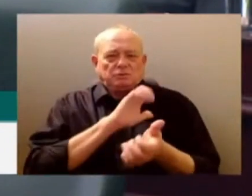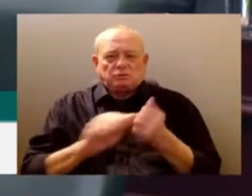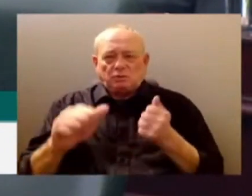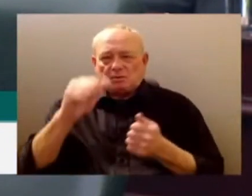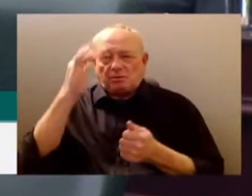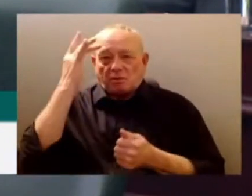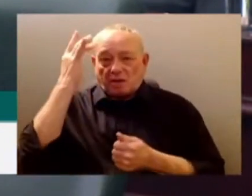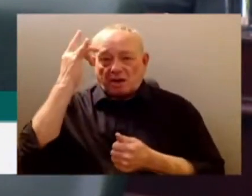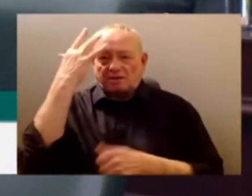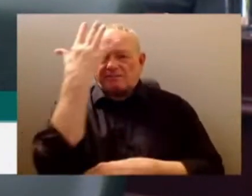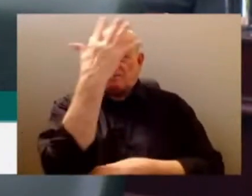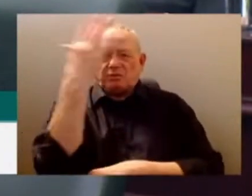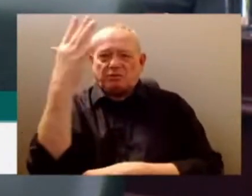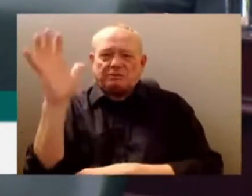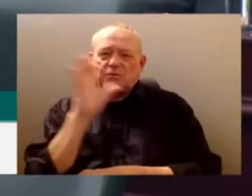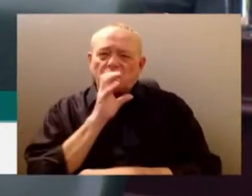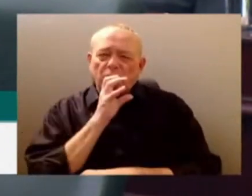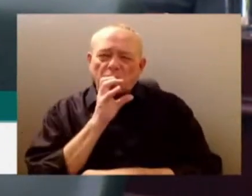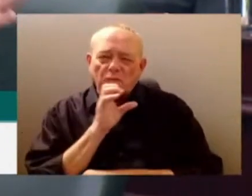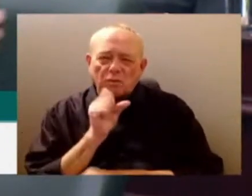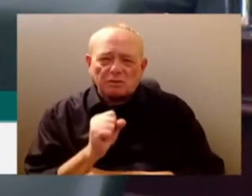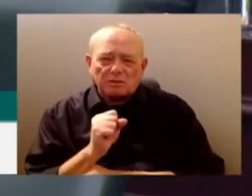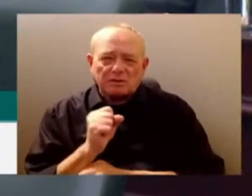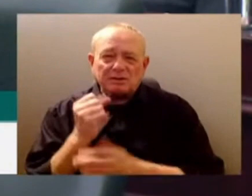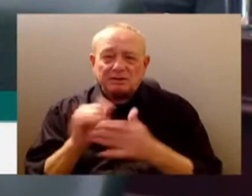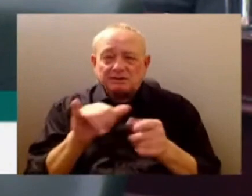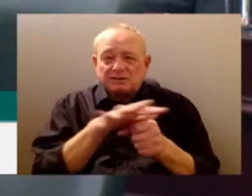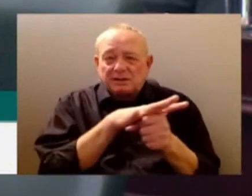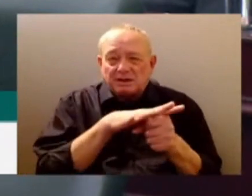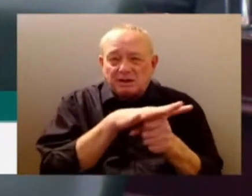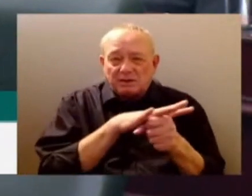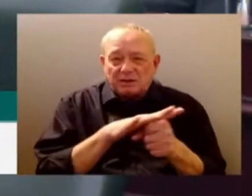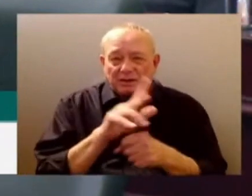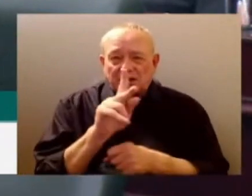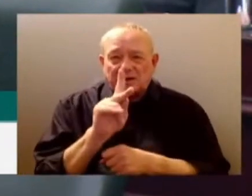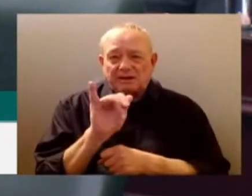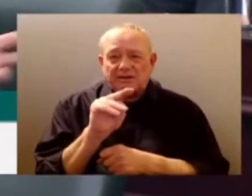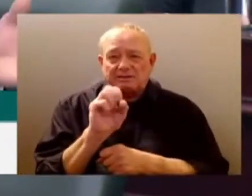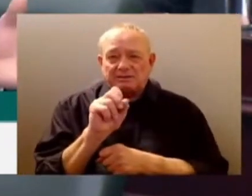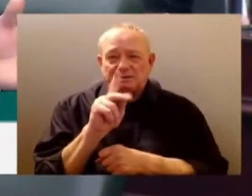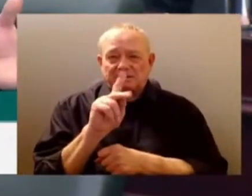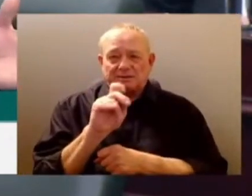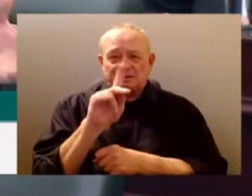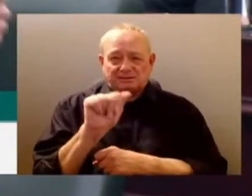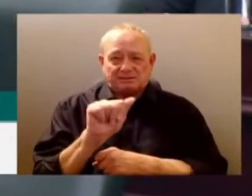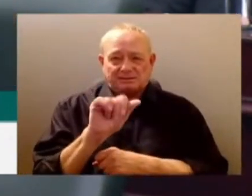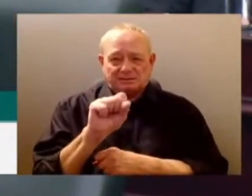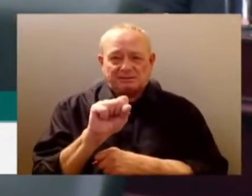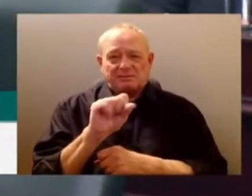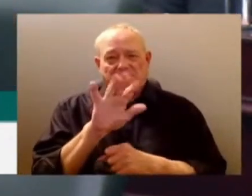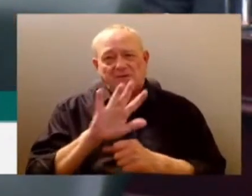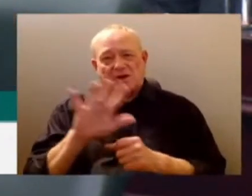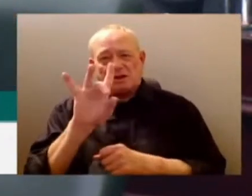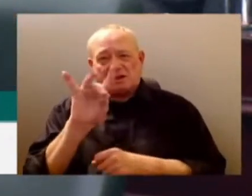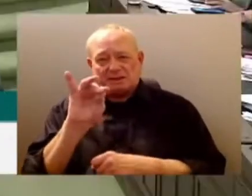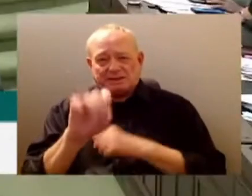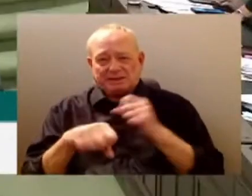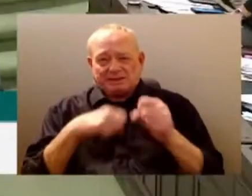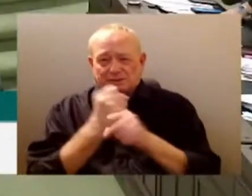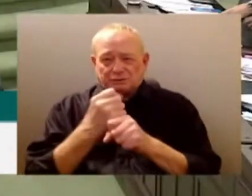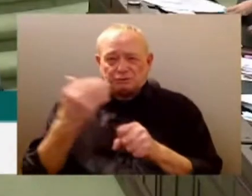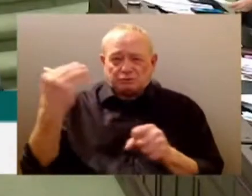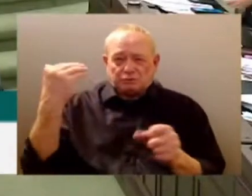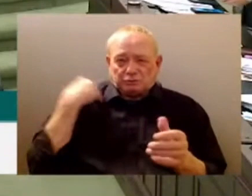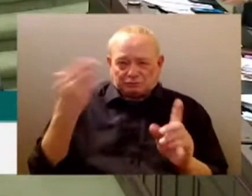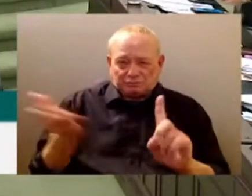look at Kananaskis, a lot of those areas were logged about 80 years ago, and so a lot of the result is because of forest management. The Honourable Member